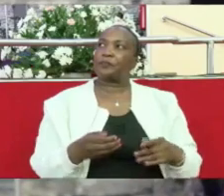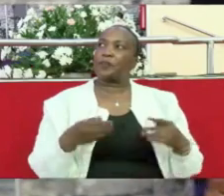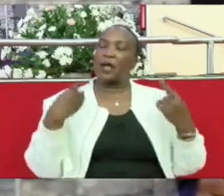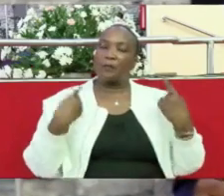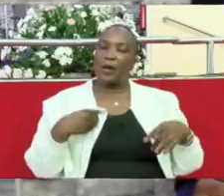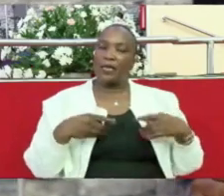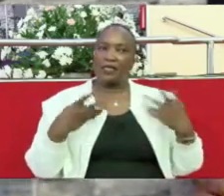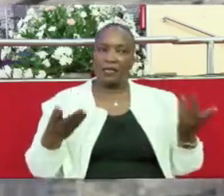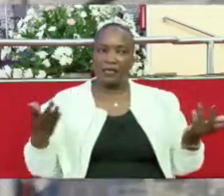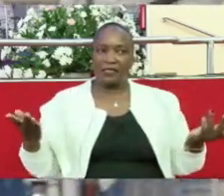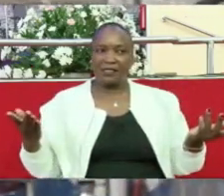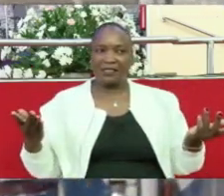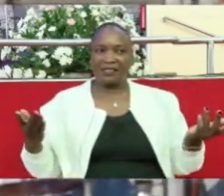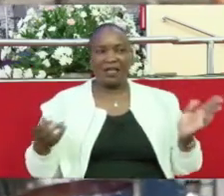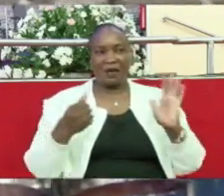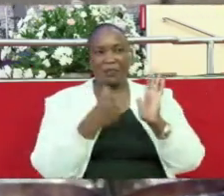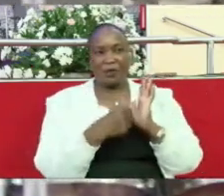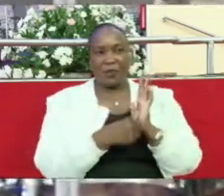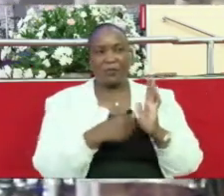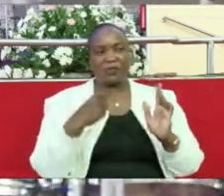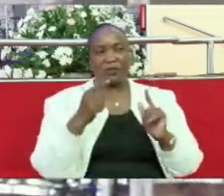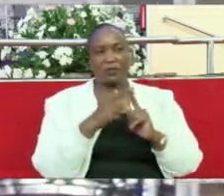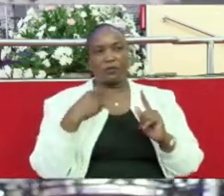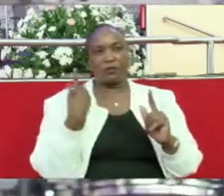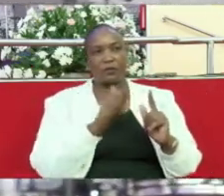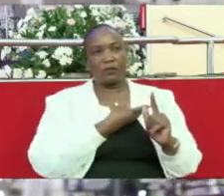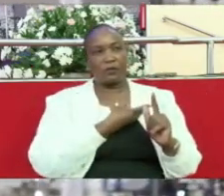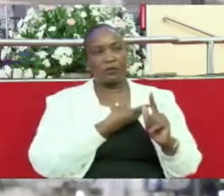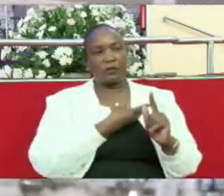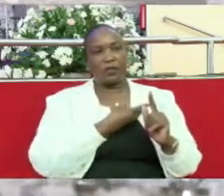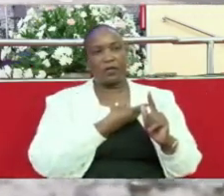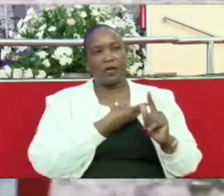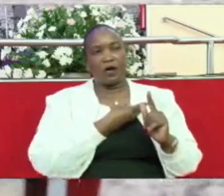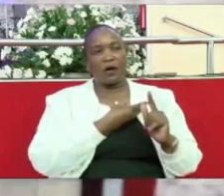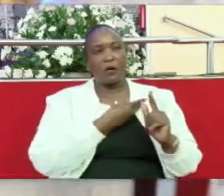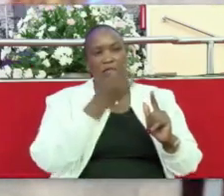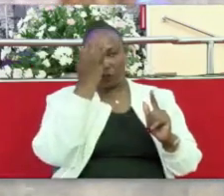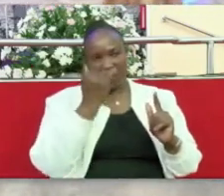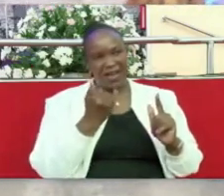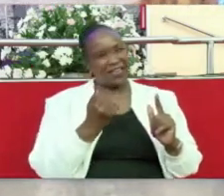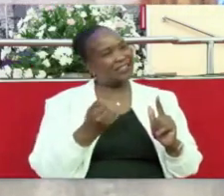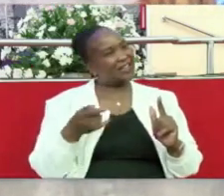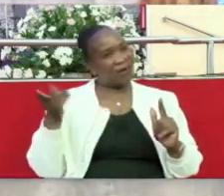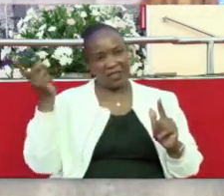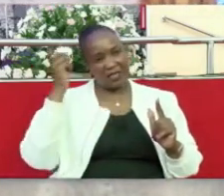are troubling us. Ya kwamba mambo mengi yatusumbuayo is because their imagination. Ni sababu ni fikra ama ni mafikra. Tell